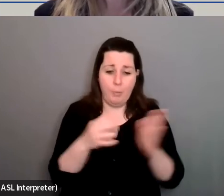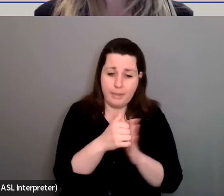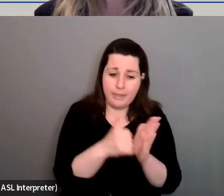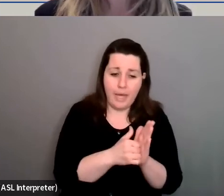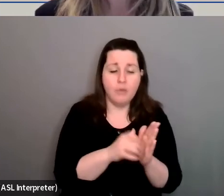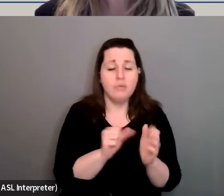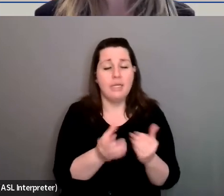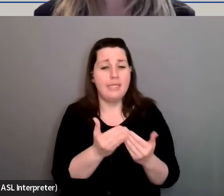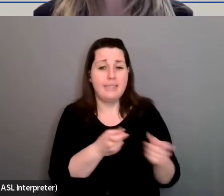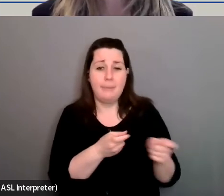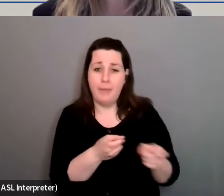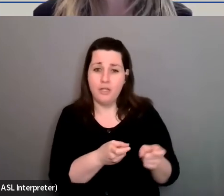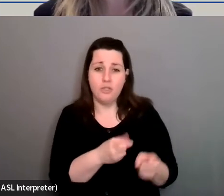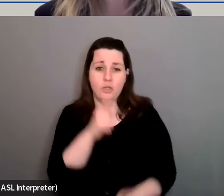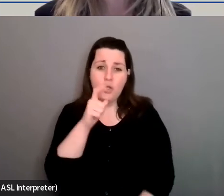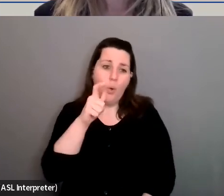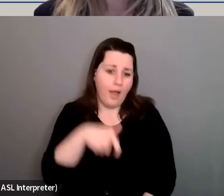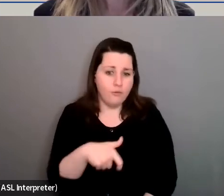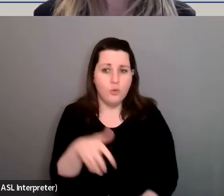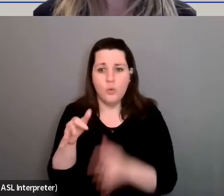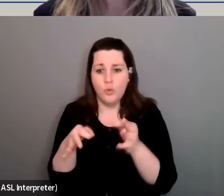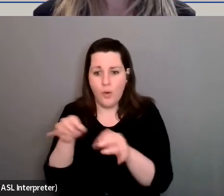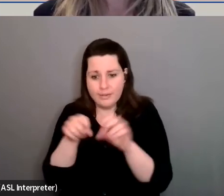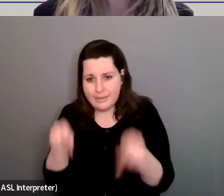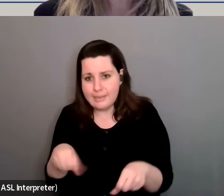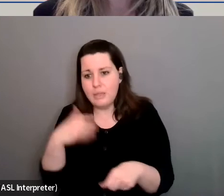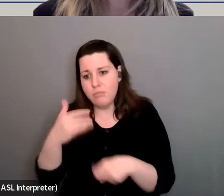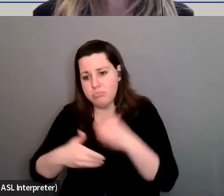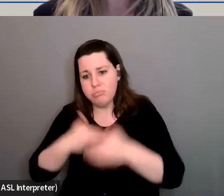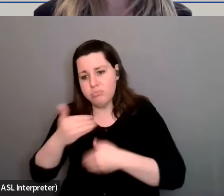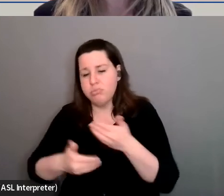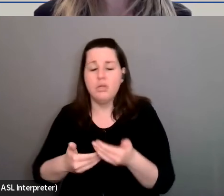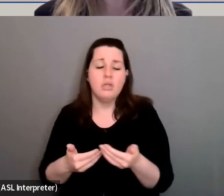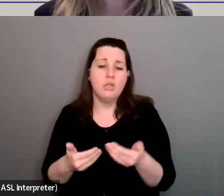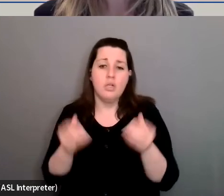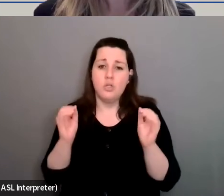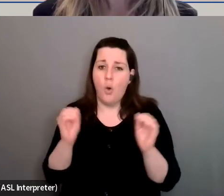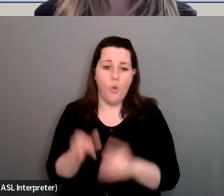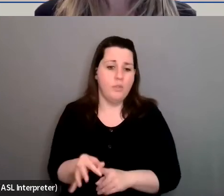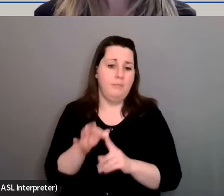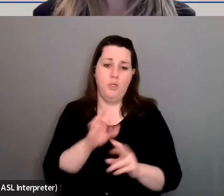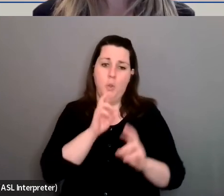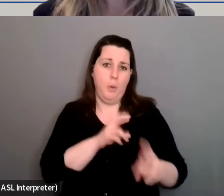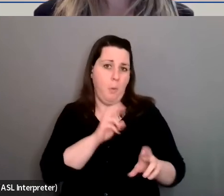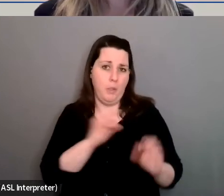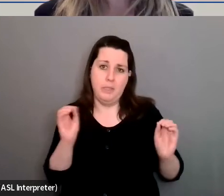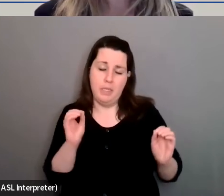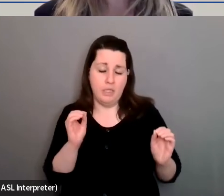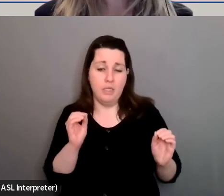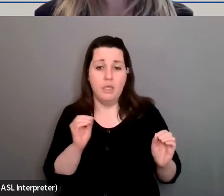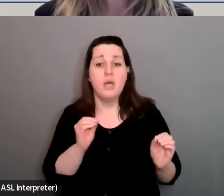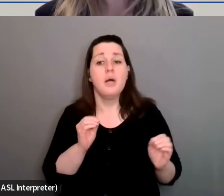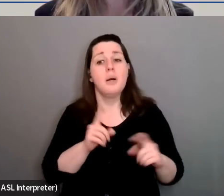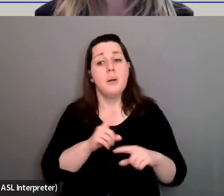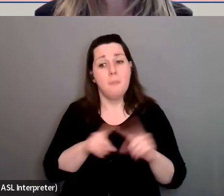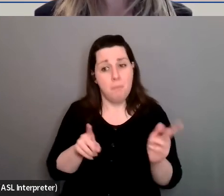account. You don't have to go through the court system. There's not, any kind of special reporting. But I think what